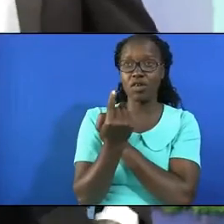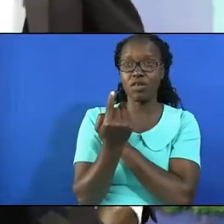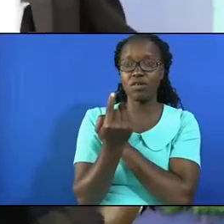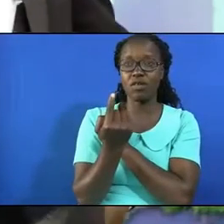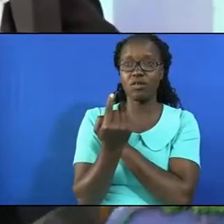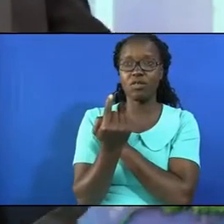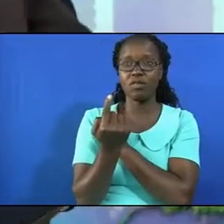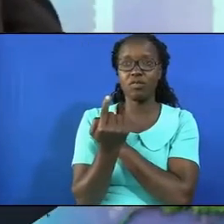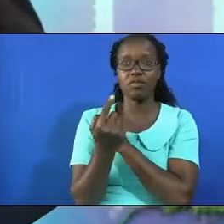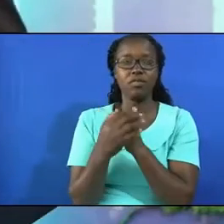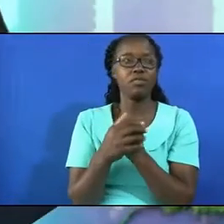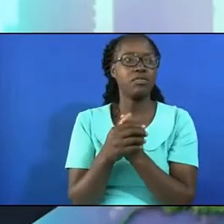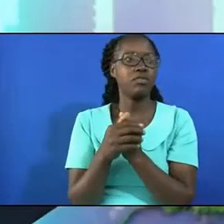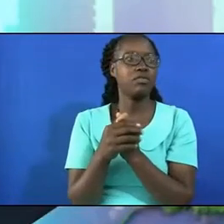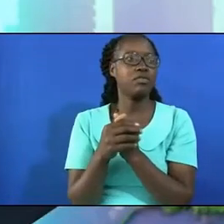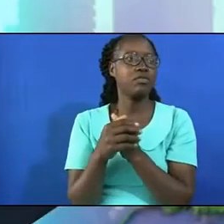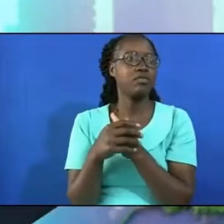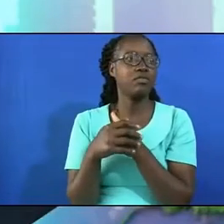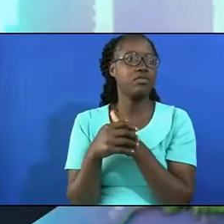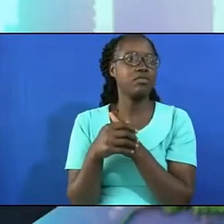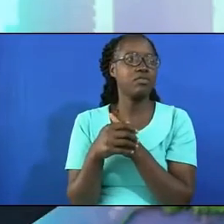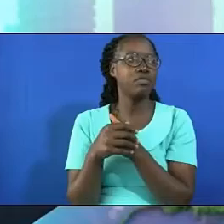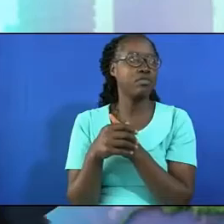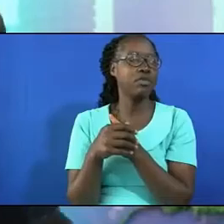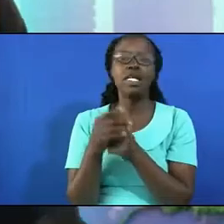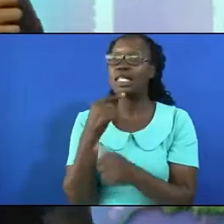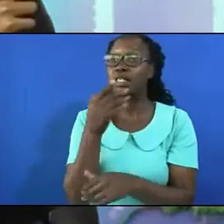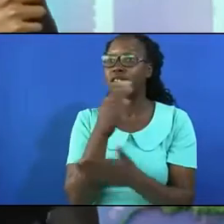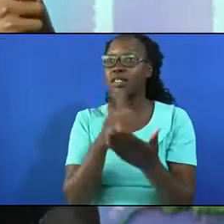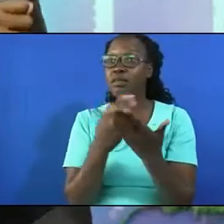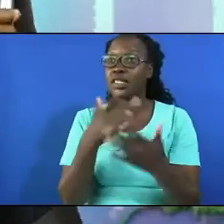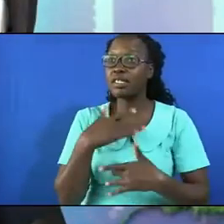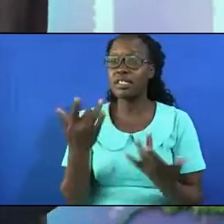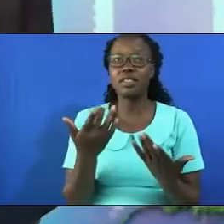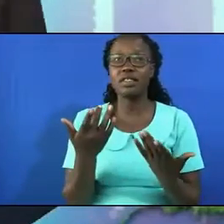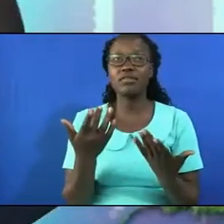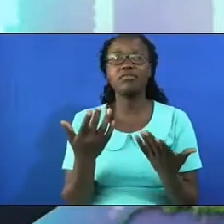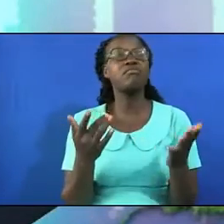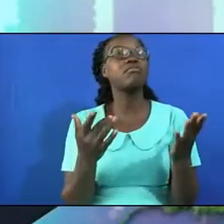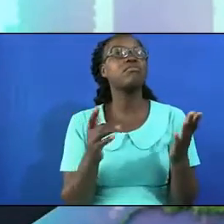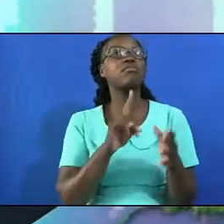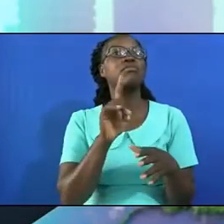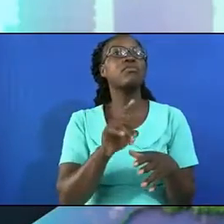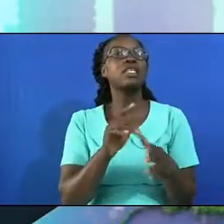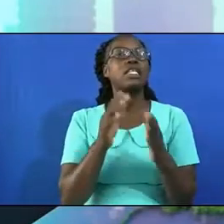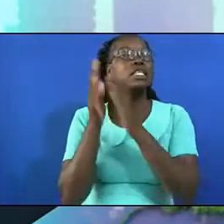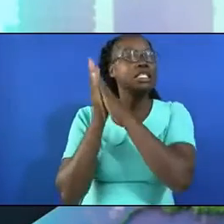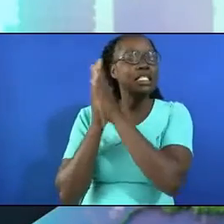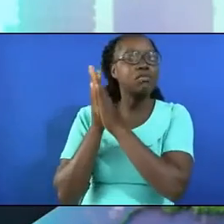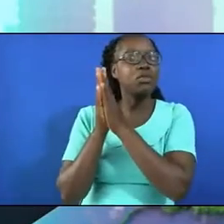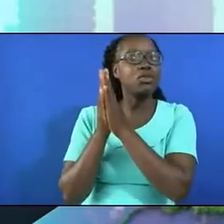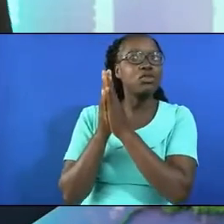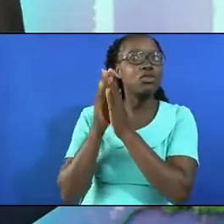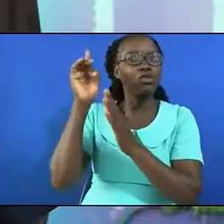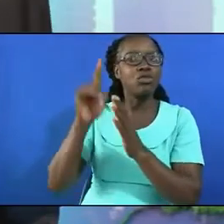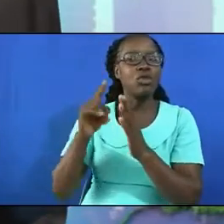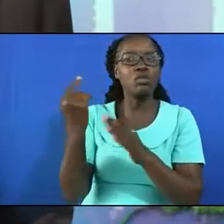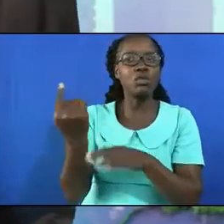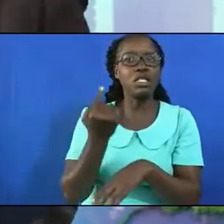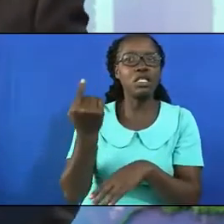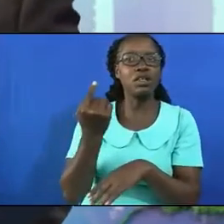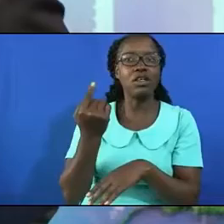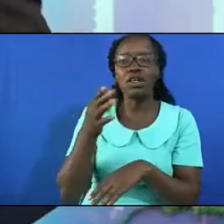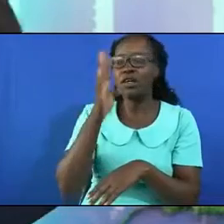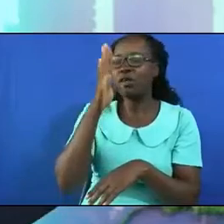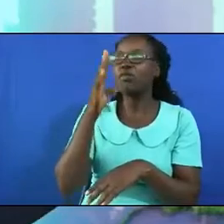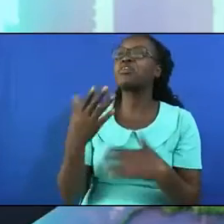Can I tell you something interesting? Because Samson was not able to be single,